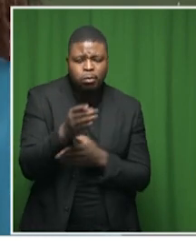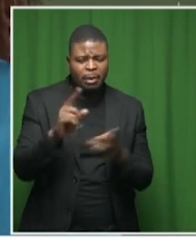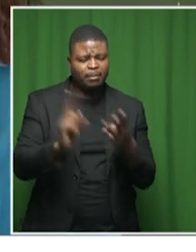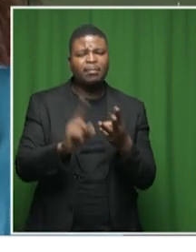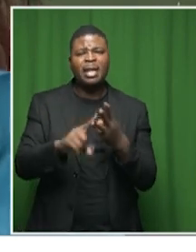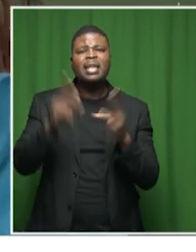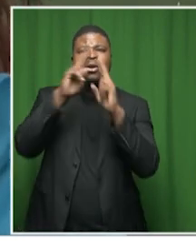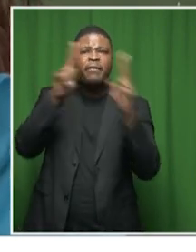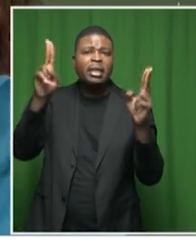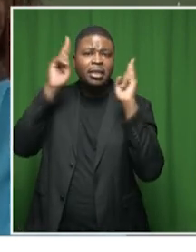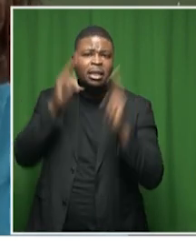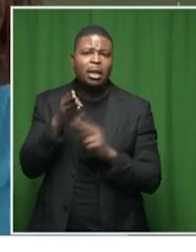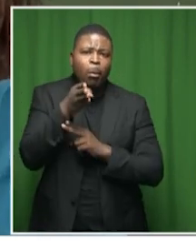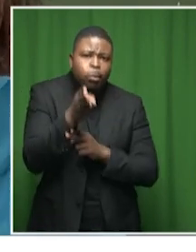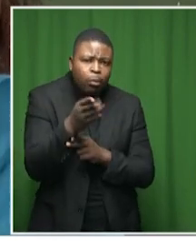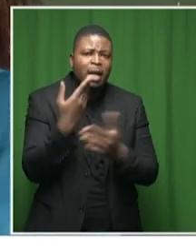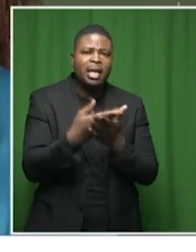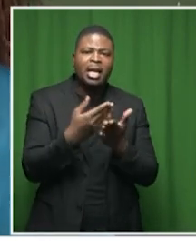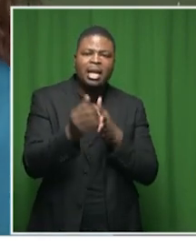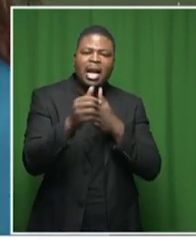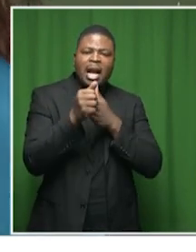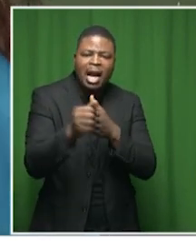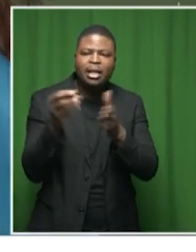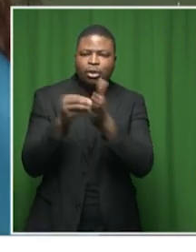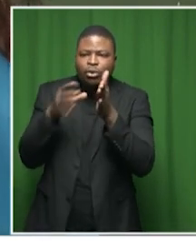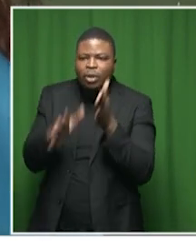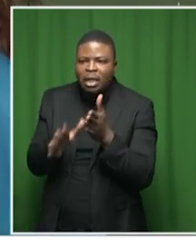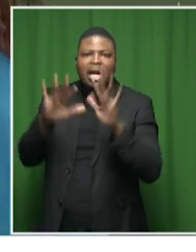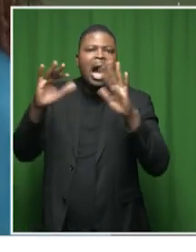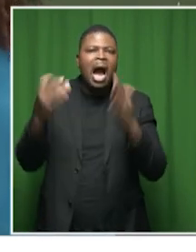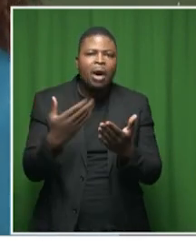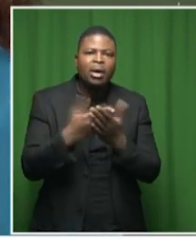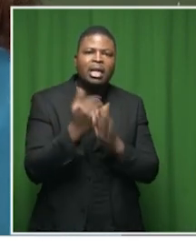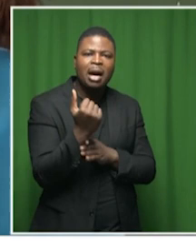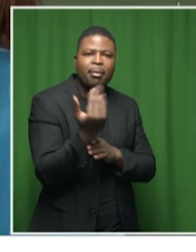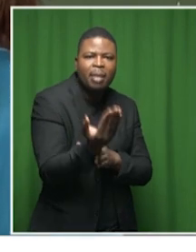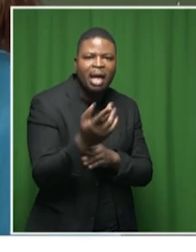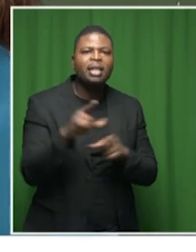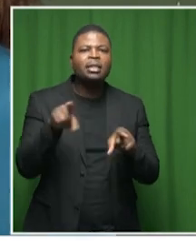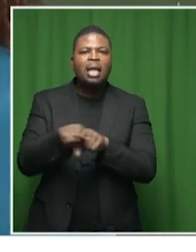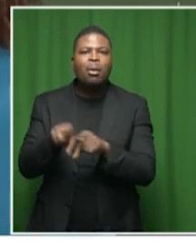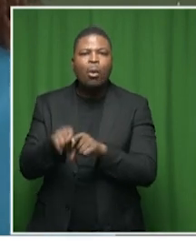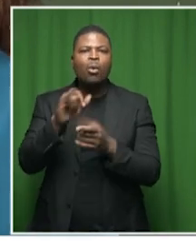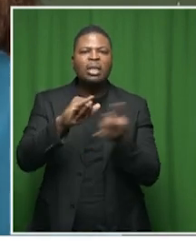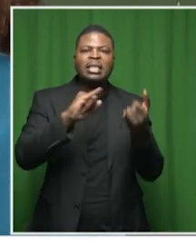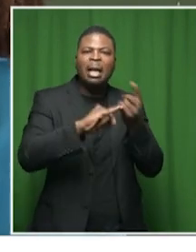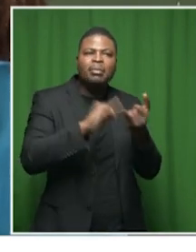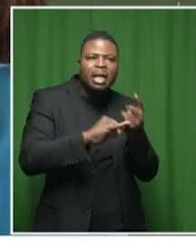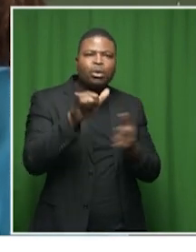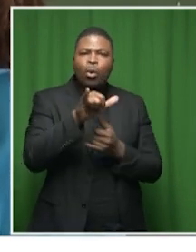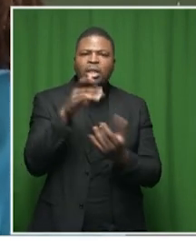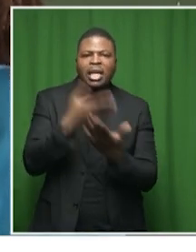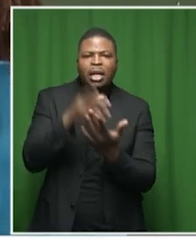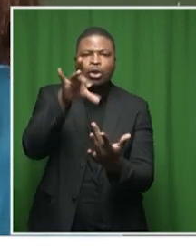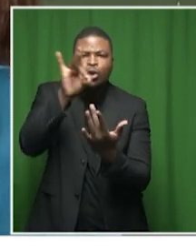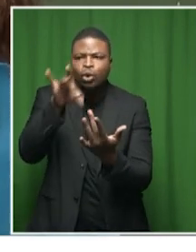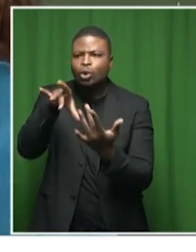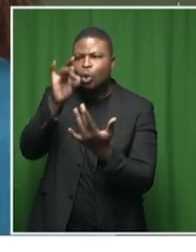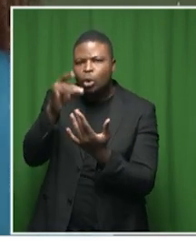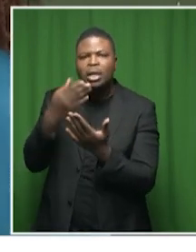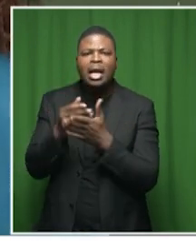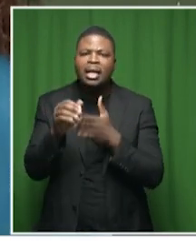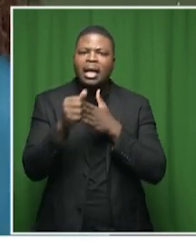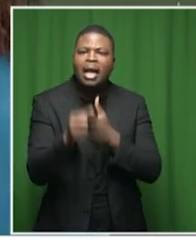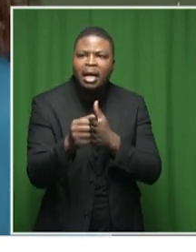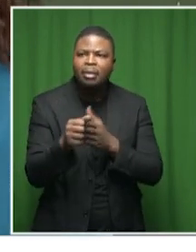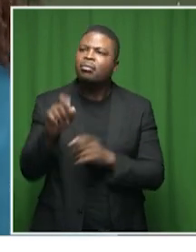to guide them on how to apply and what subject or courses to choose, and also to guide them and